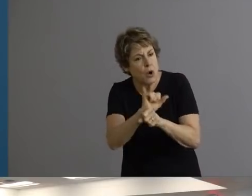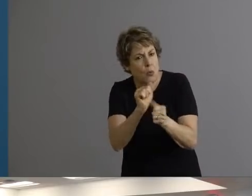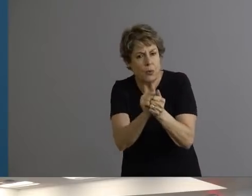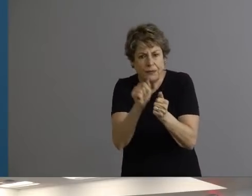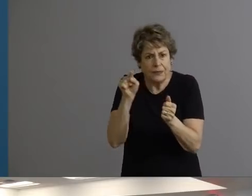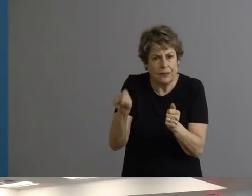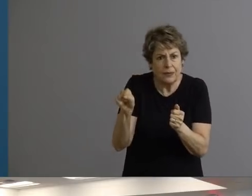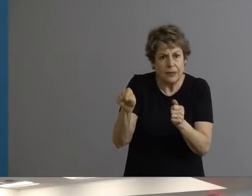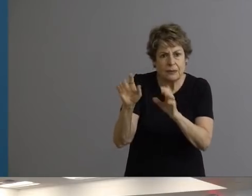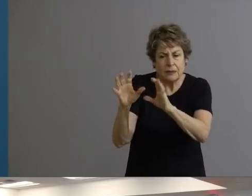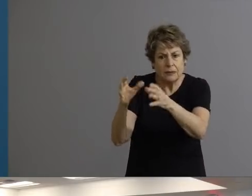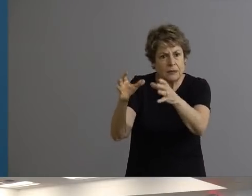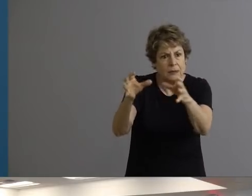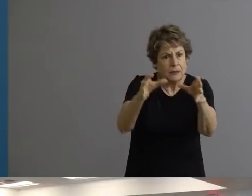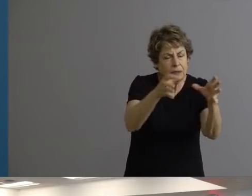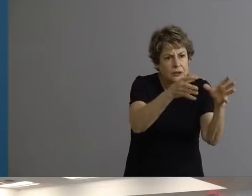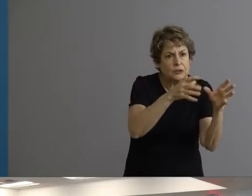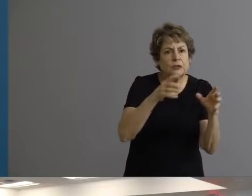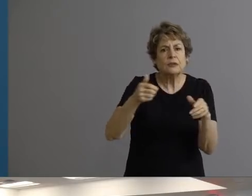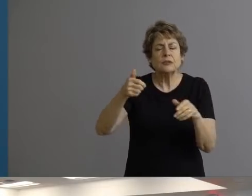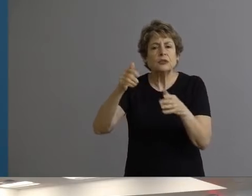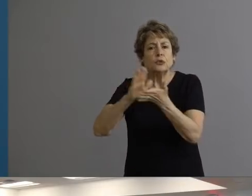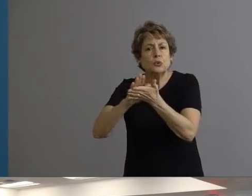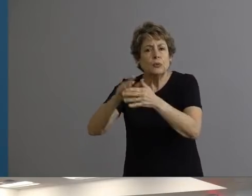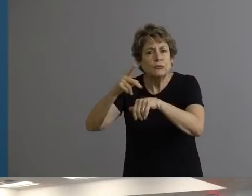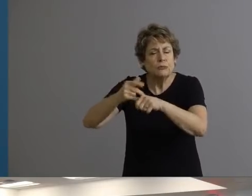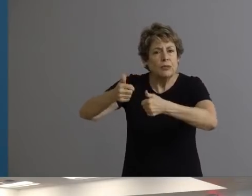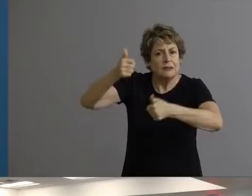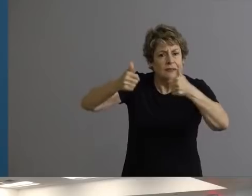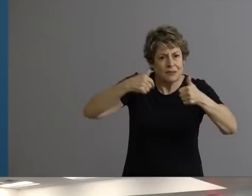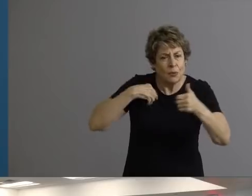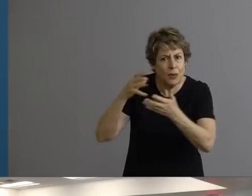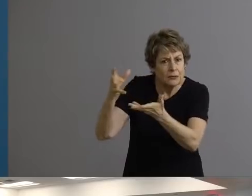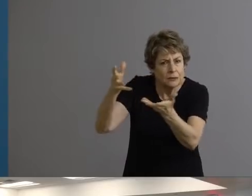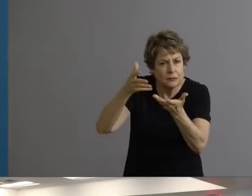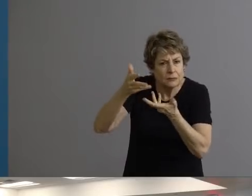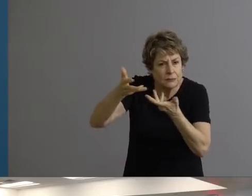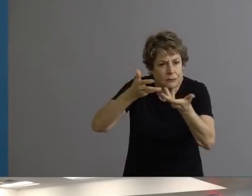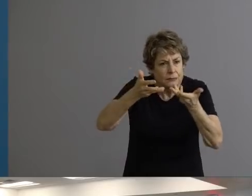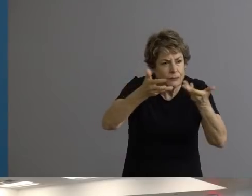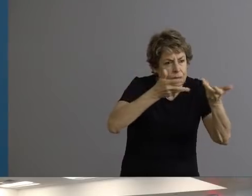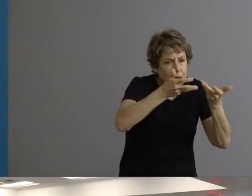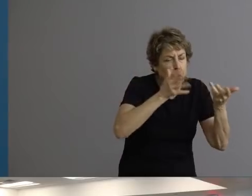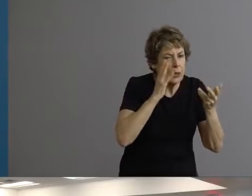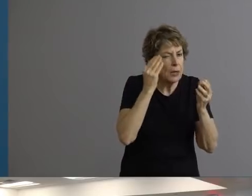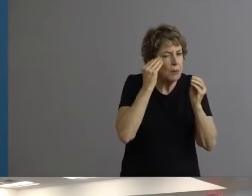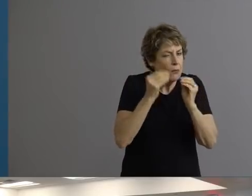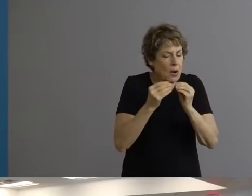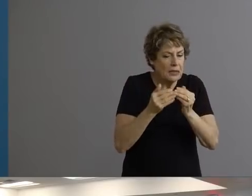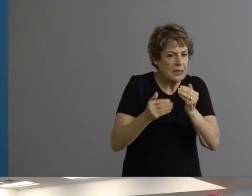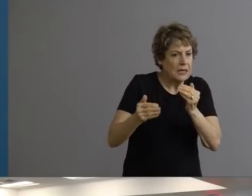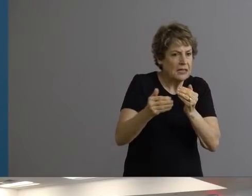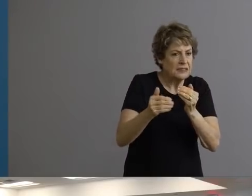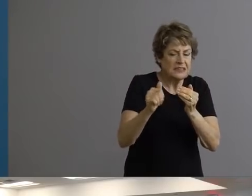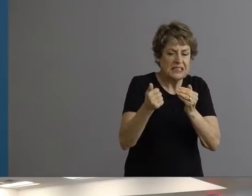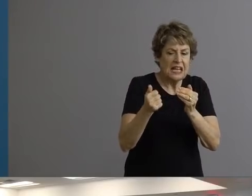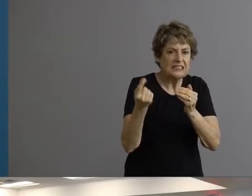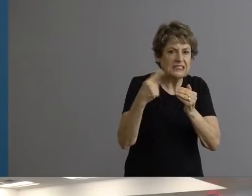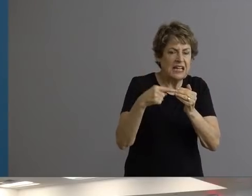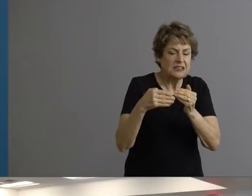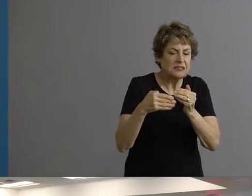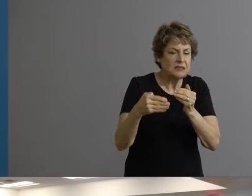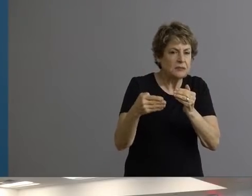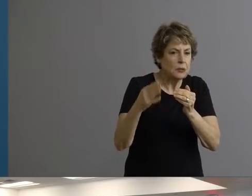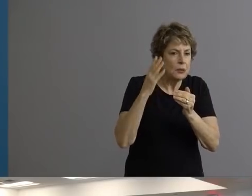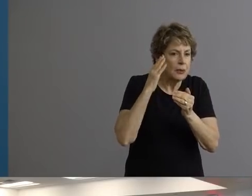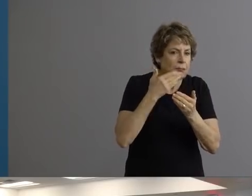over the next 10 days, and there will be more clarity. I understand there's concern. What